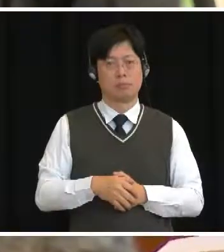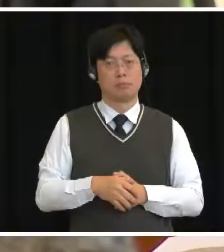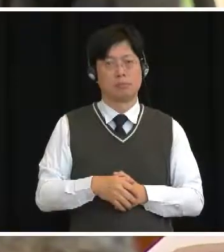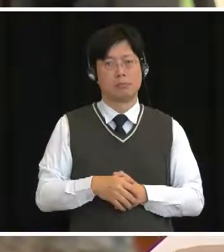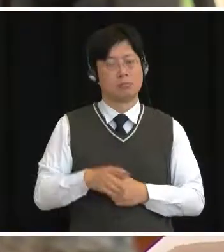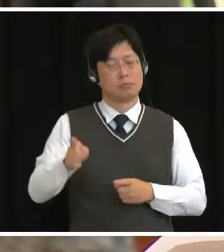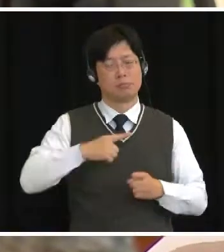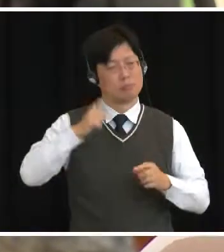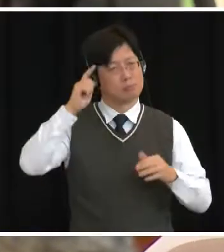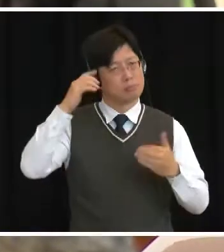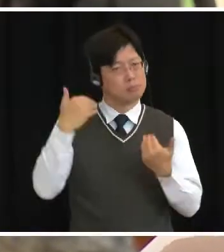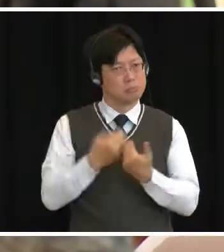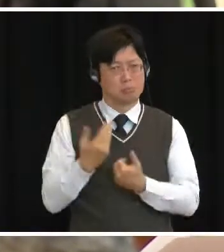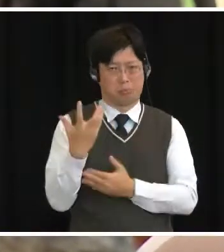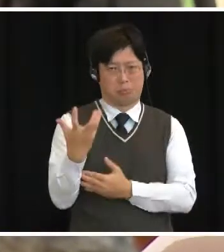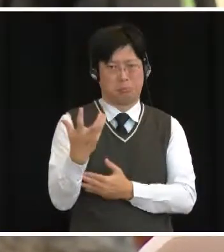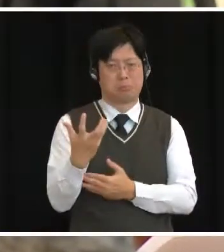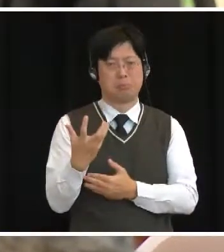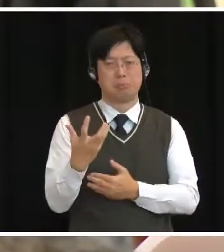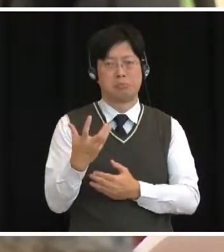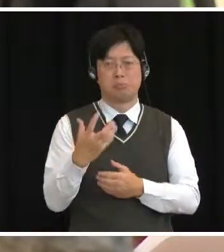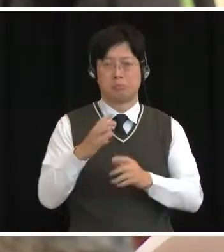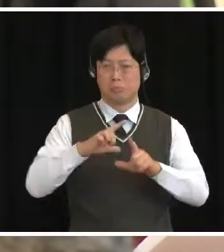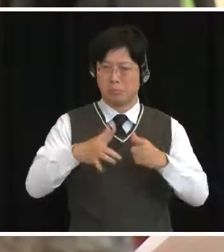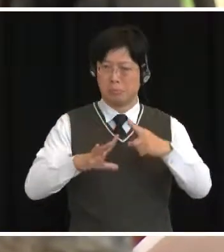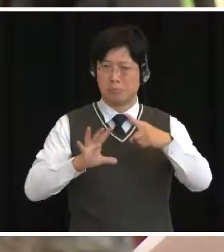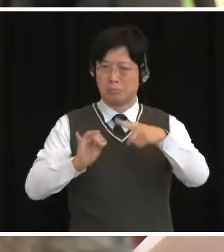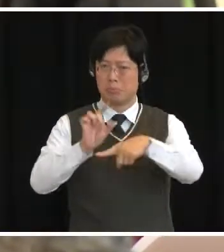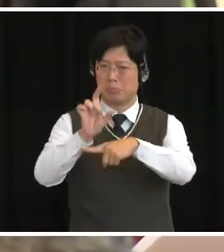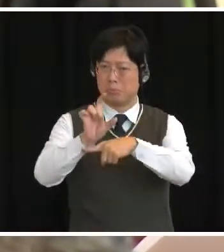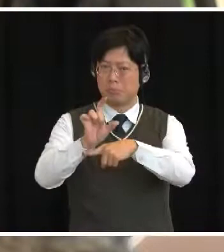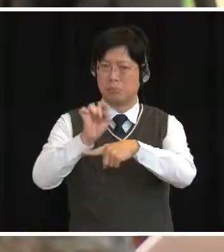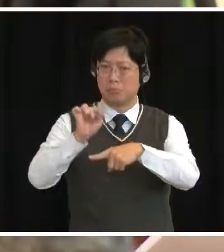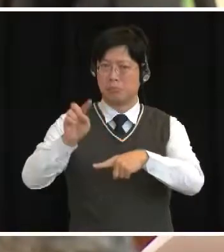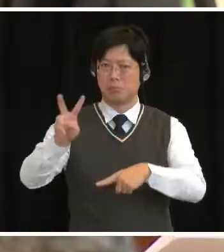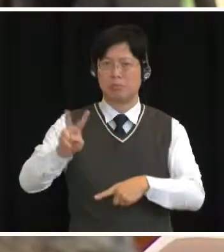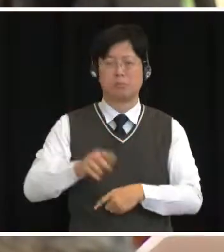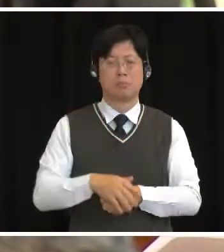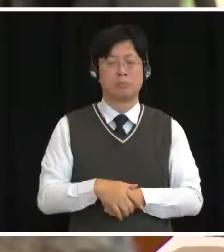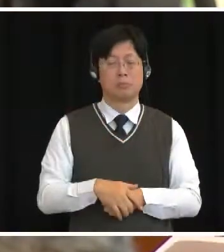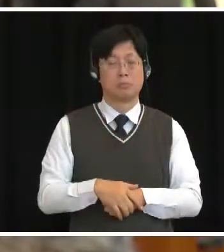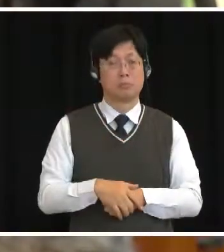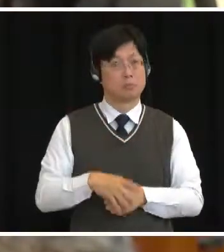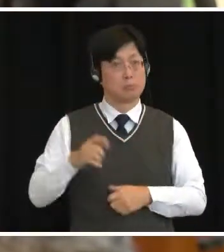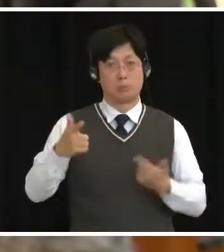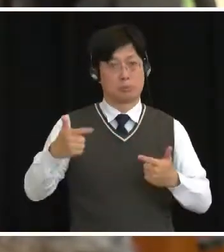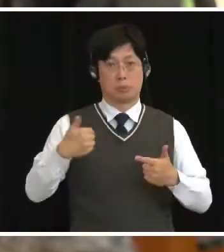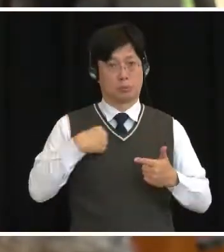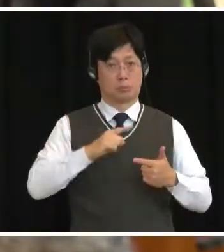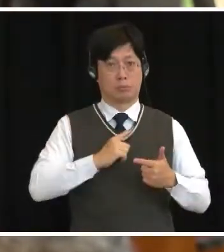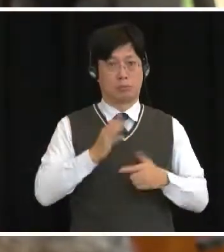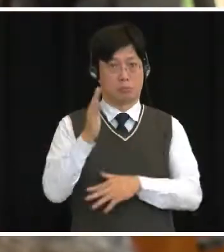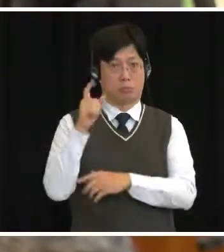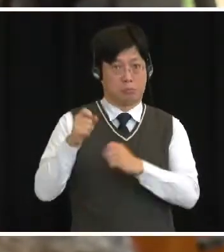basically, this particular group of people in this poll expressed the